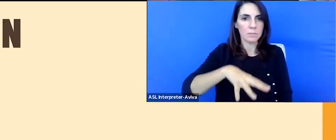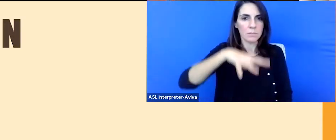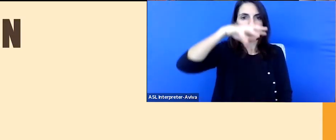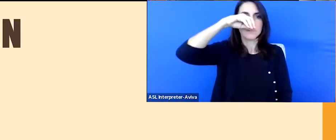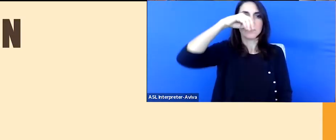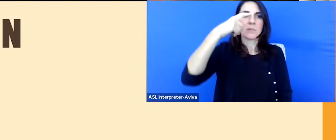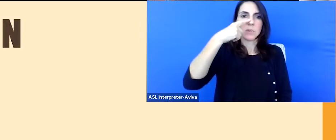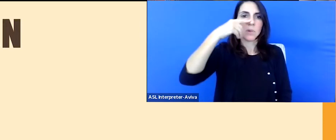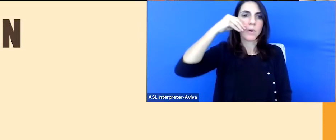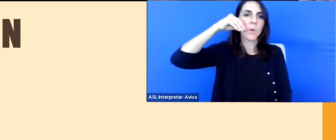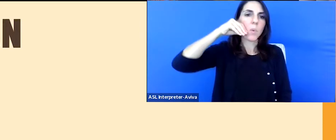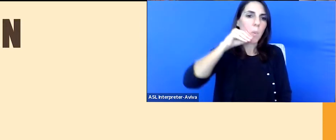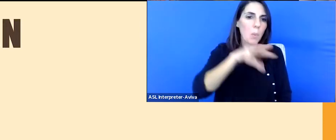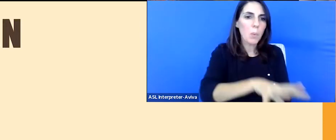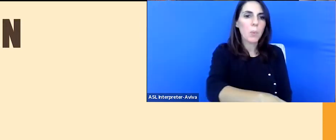gently through the mouth.